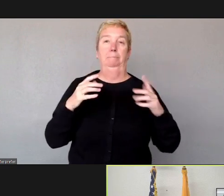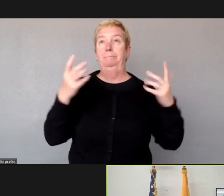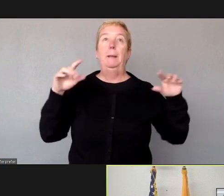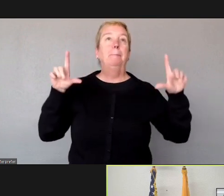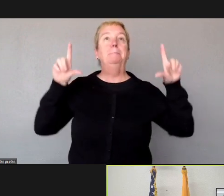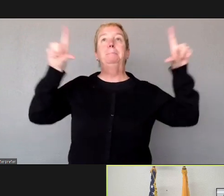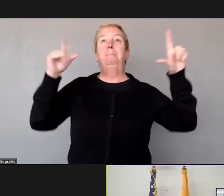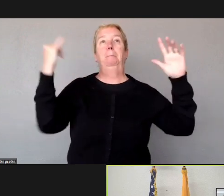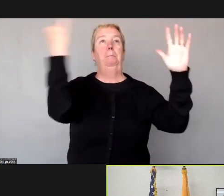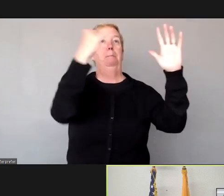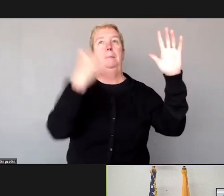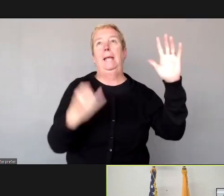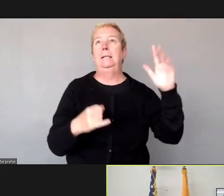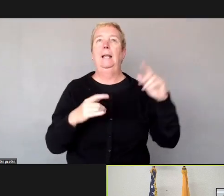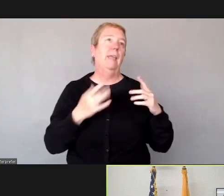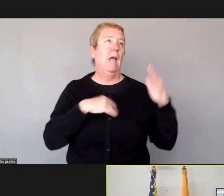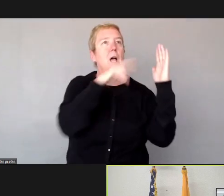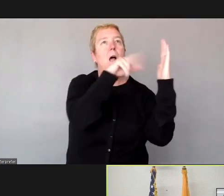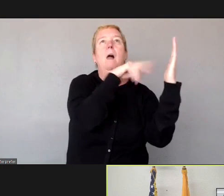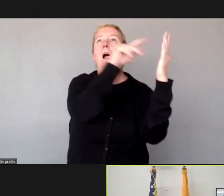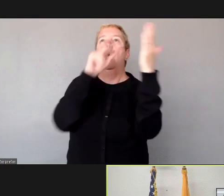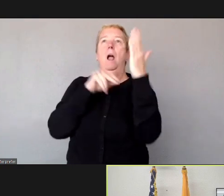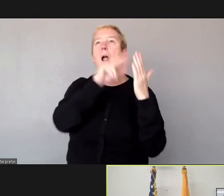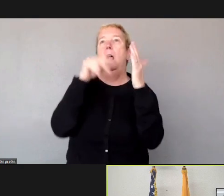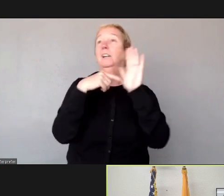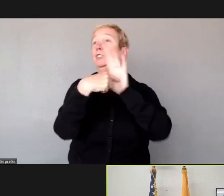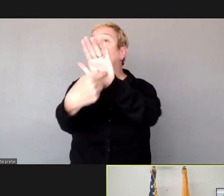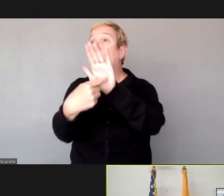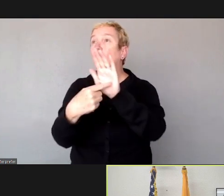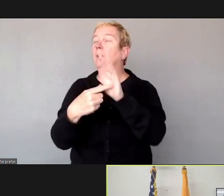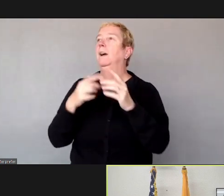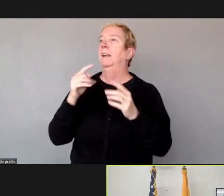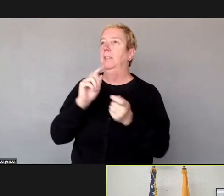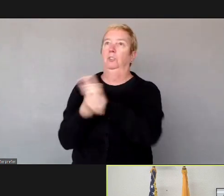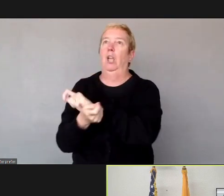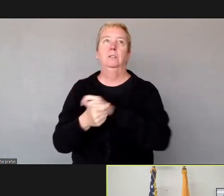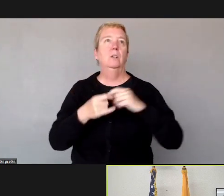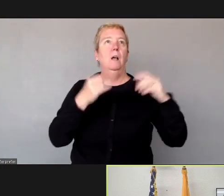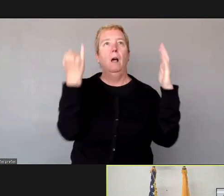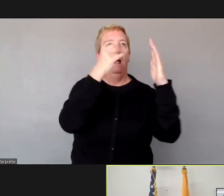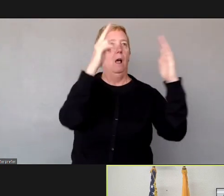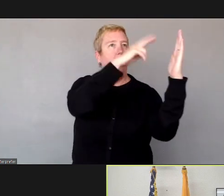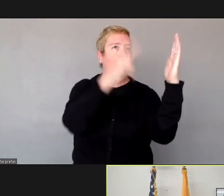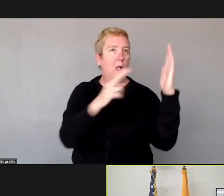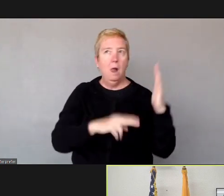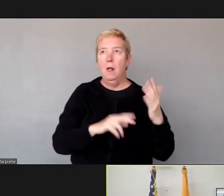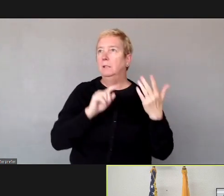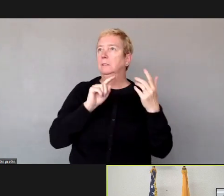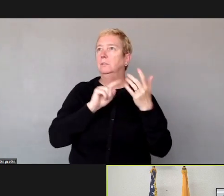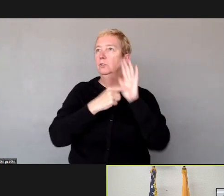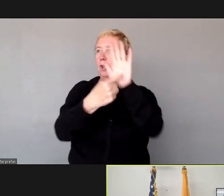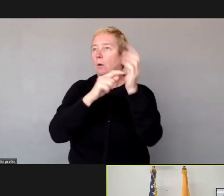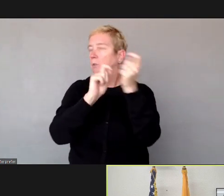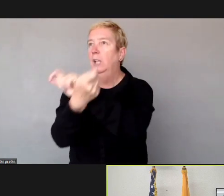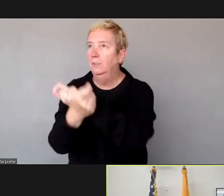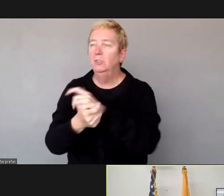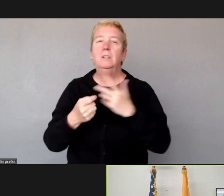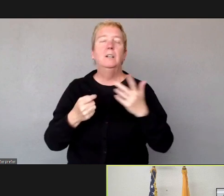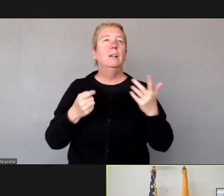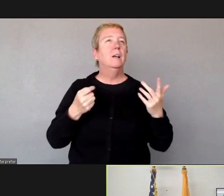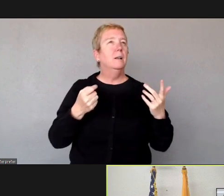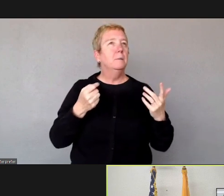of how we respond to COVID. And then from time to time, the background might be filled in